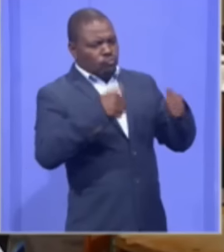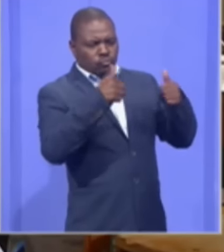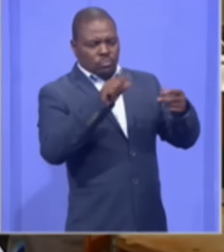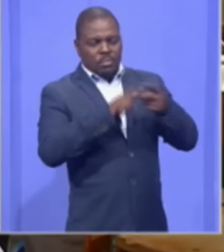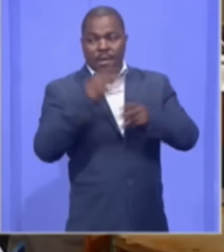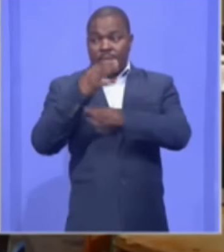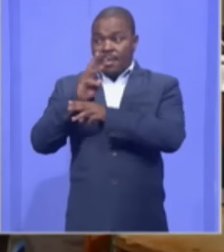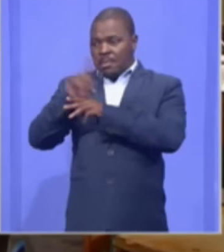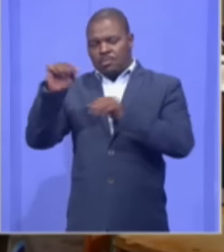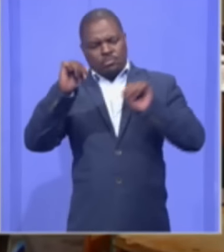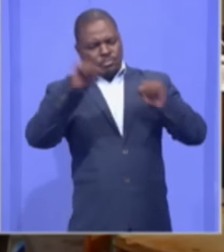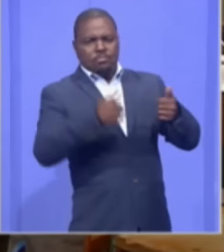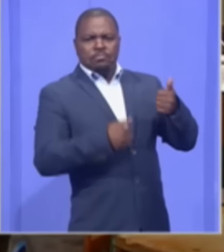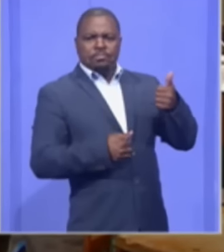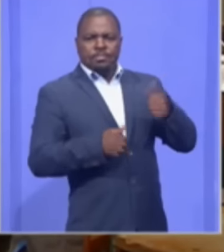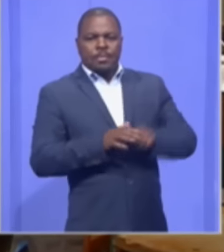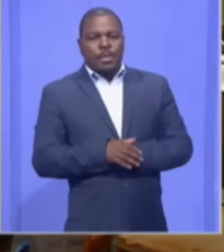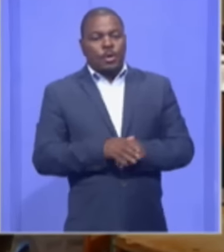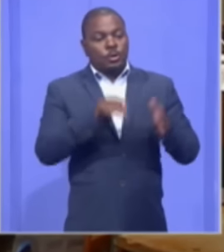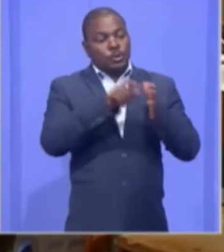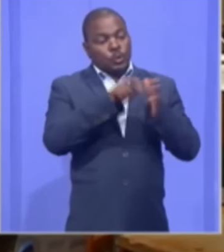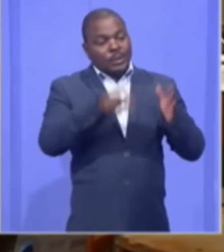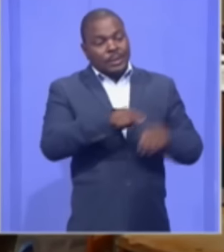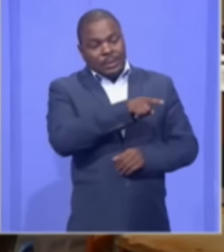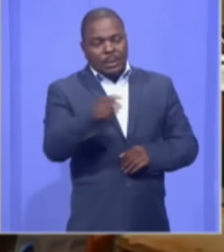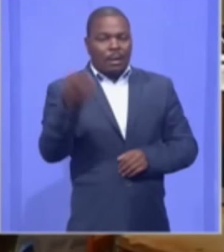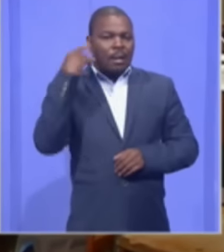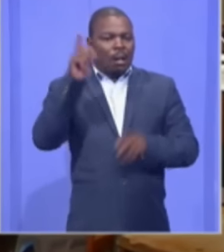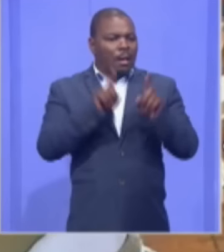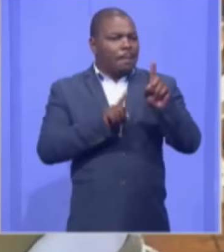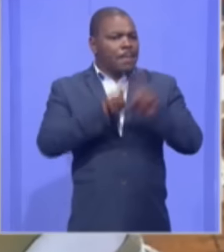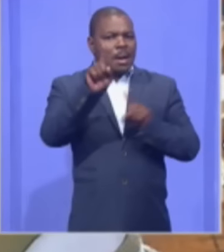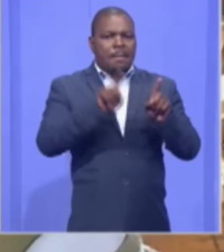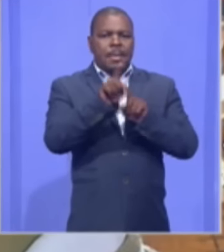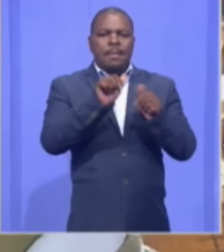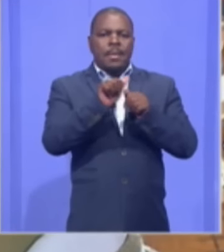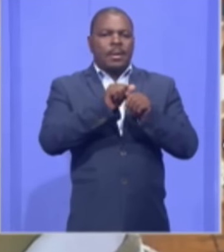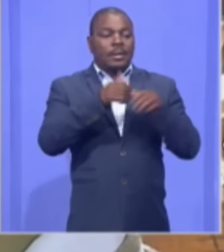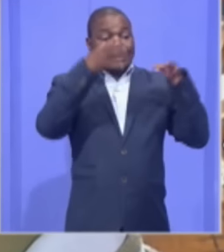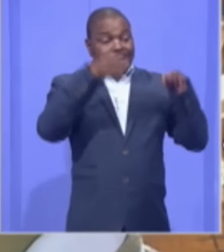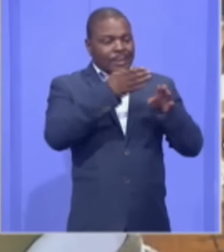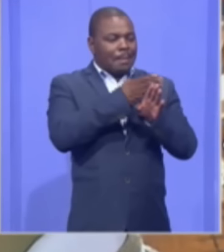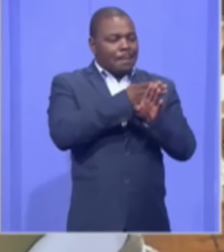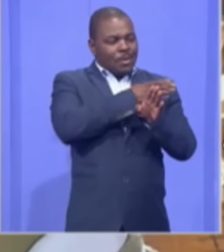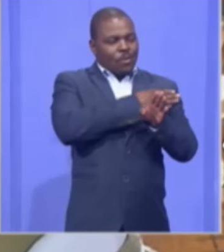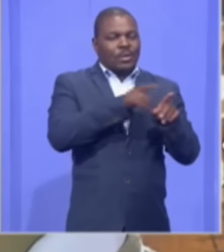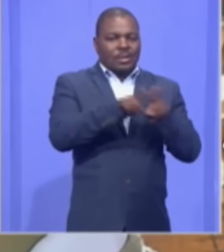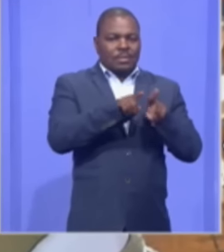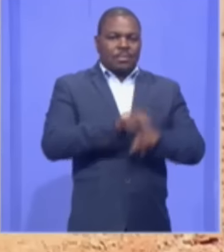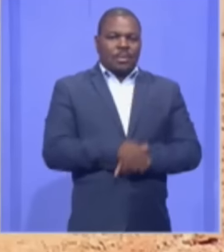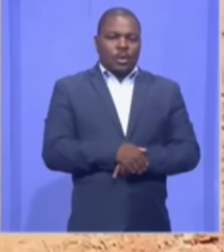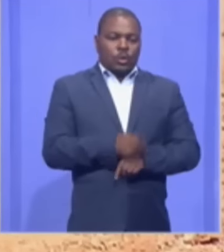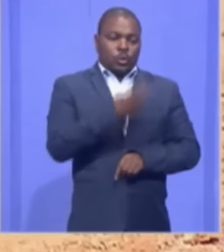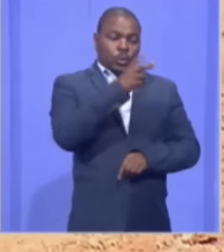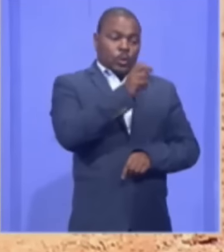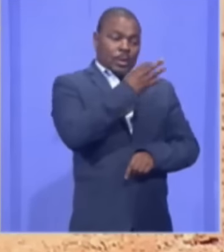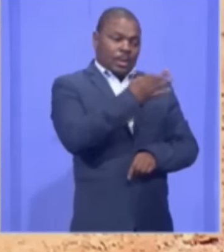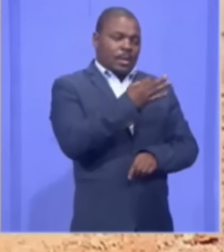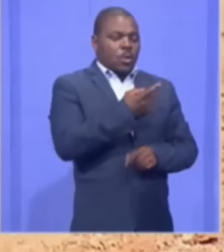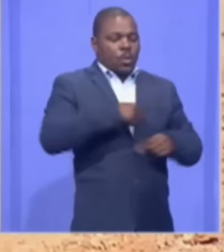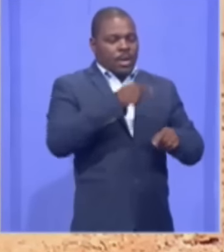batswadi. Sephetho sa barutwana se ntlafetse ha esale ho ba qeto ena e kenngwe tshebetsong. In 2023 we opened 5 days